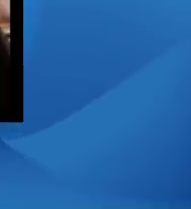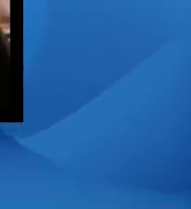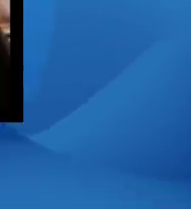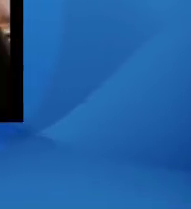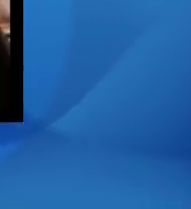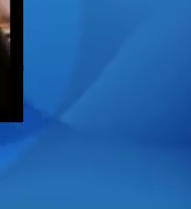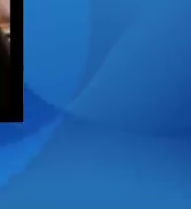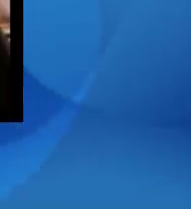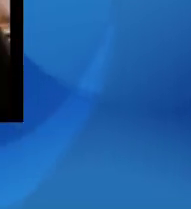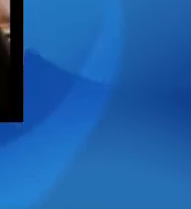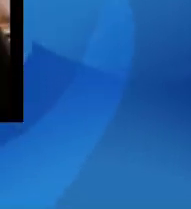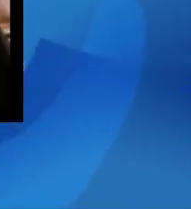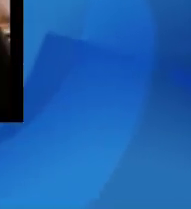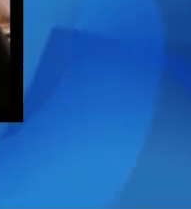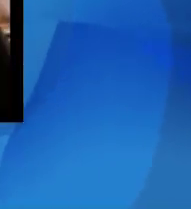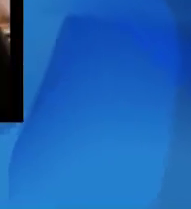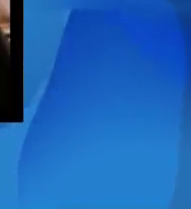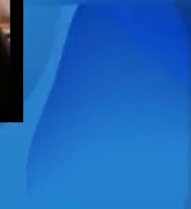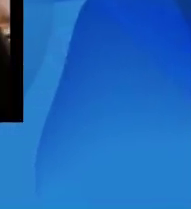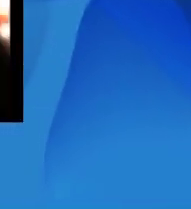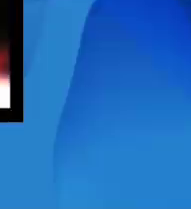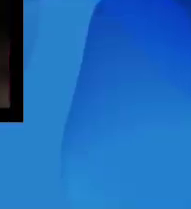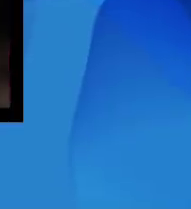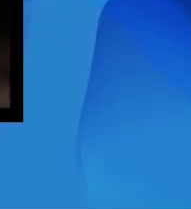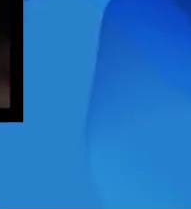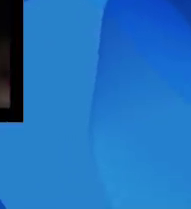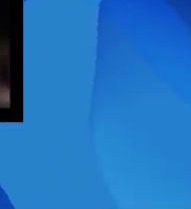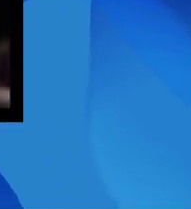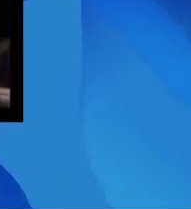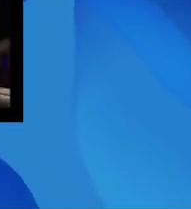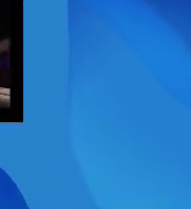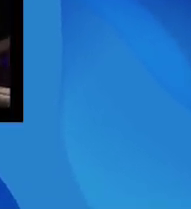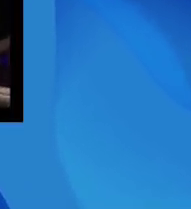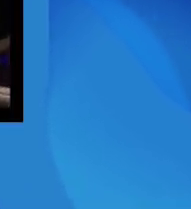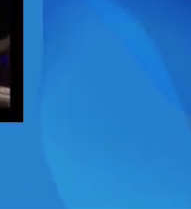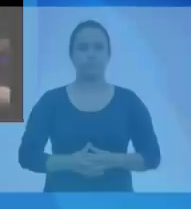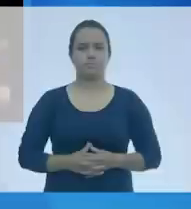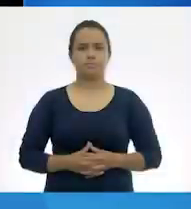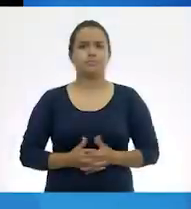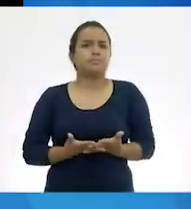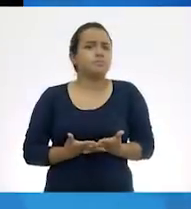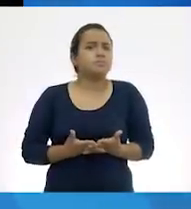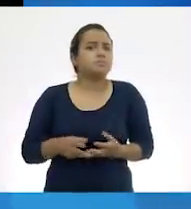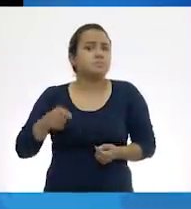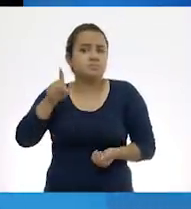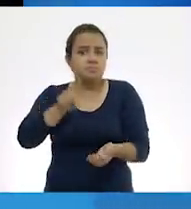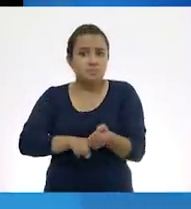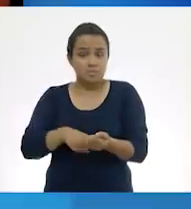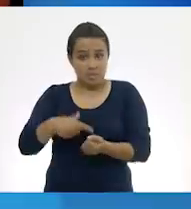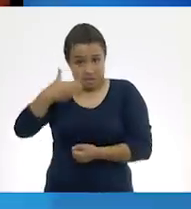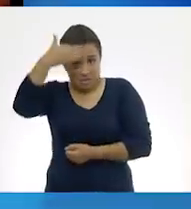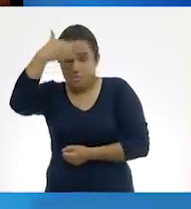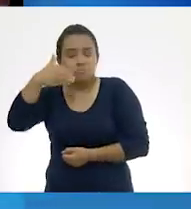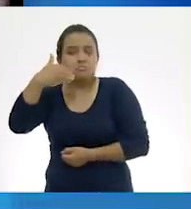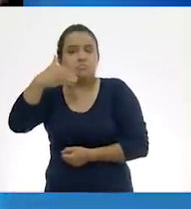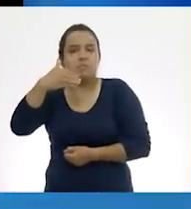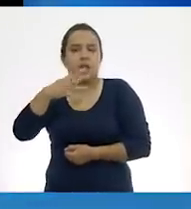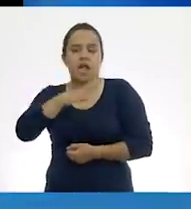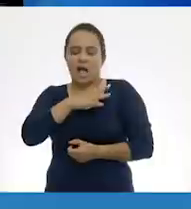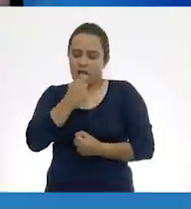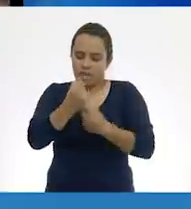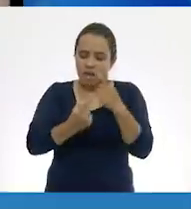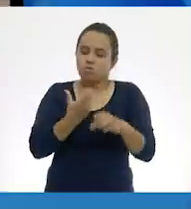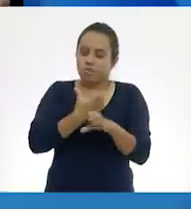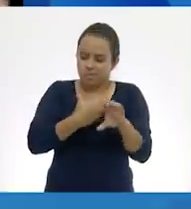tools, we want to be able to exert very large forces. Los resultados aún son preliminares. Todavía hay maniobras